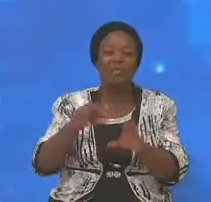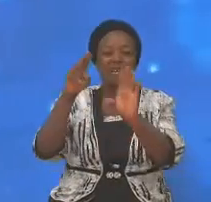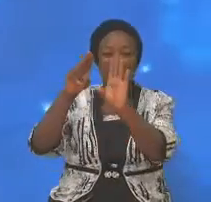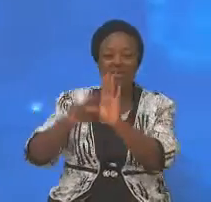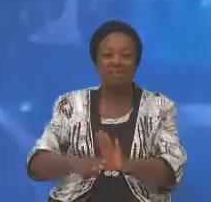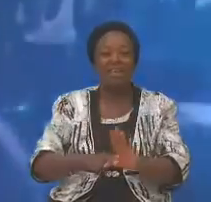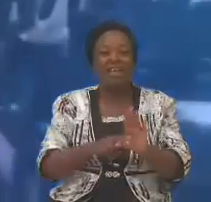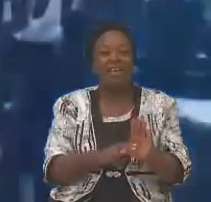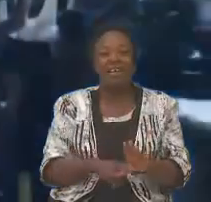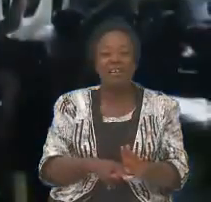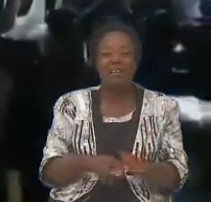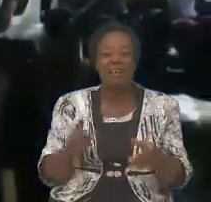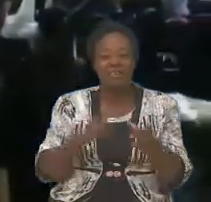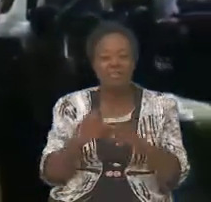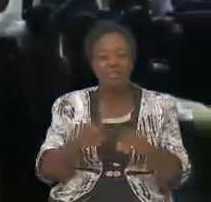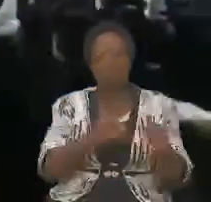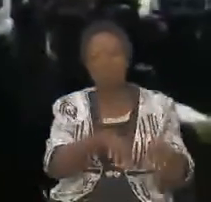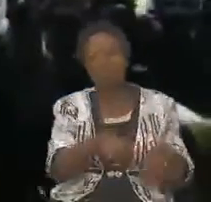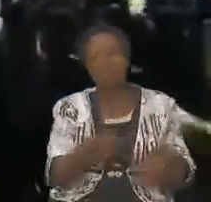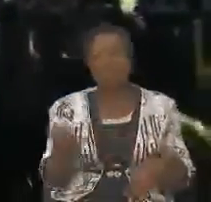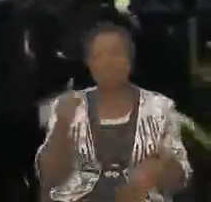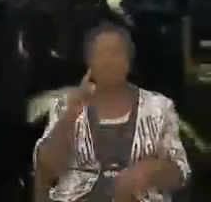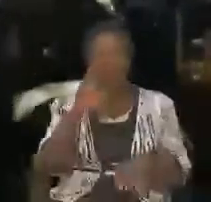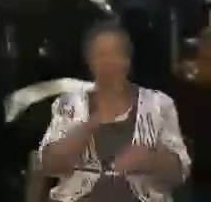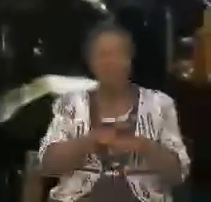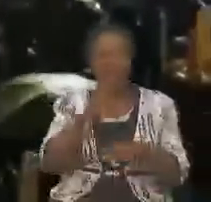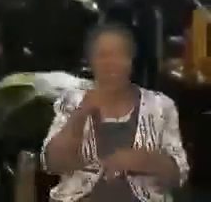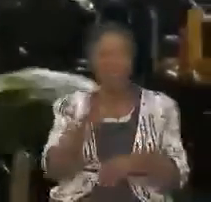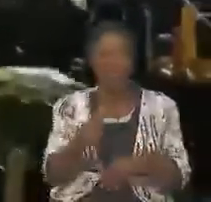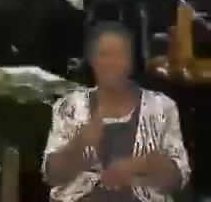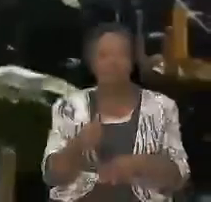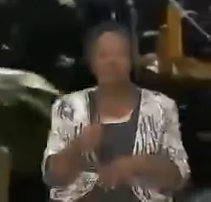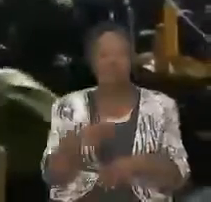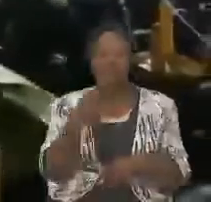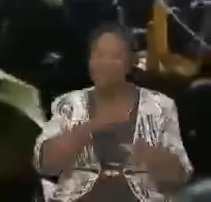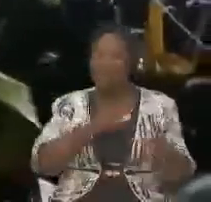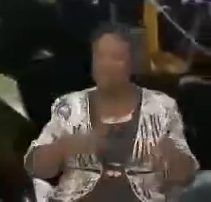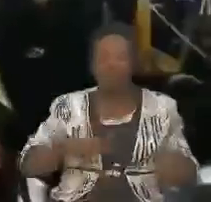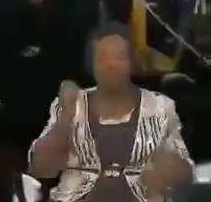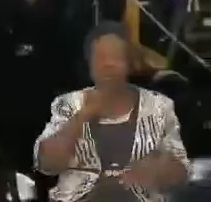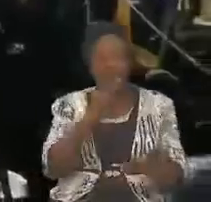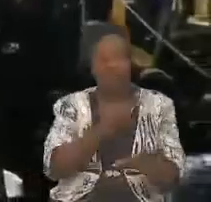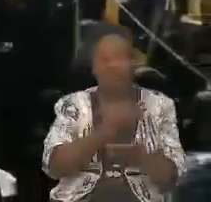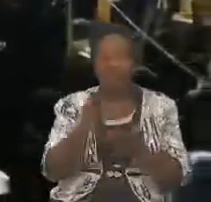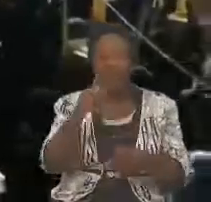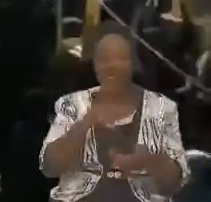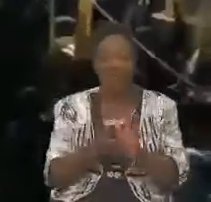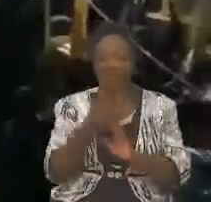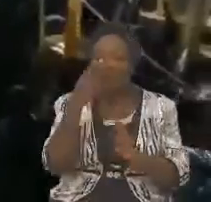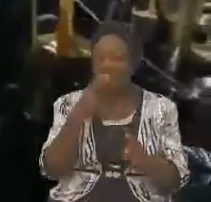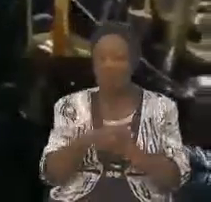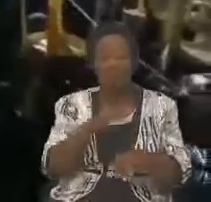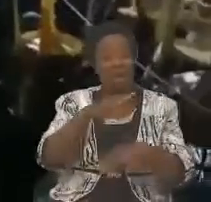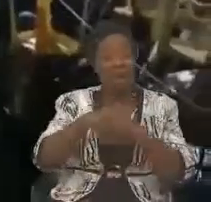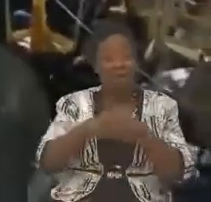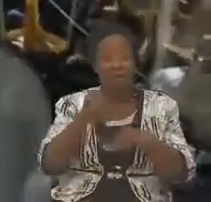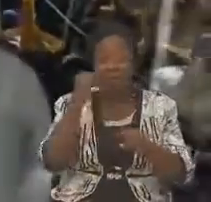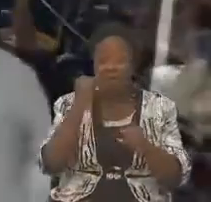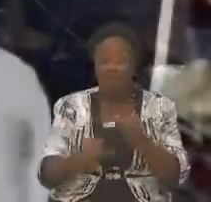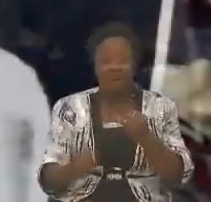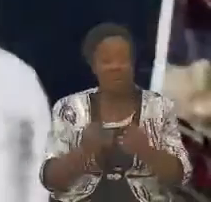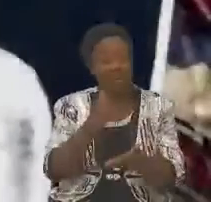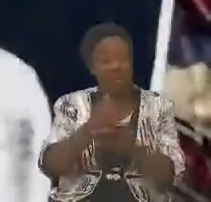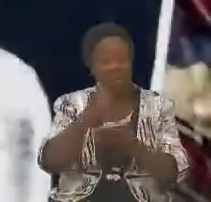other hand on yourself. The Lord will not fail you. After the final amen